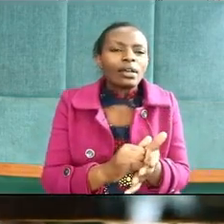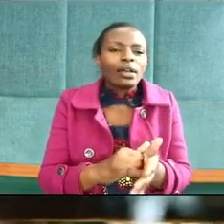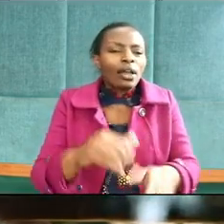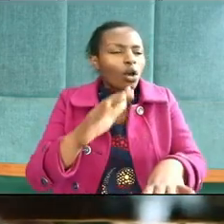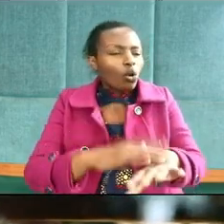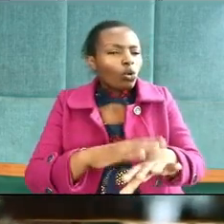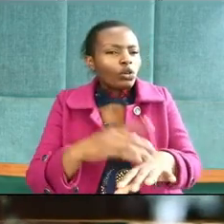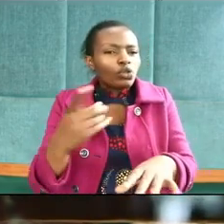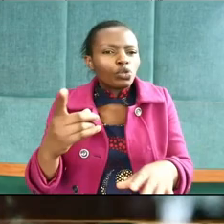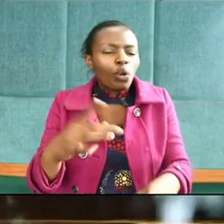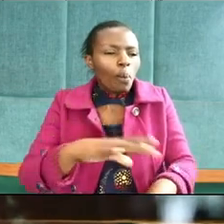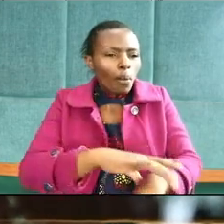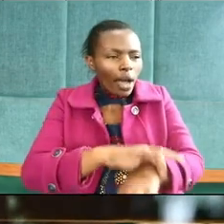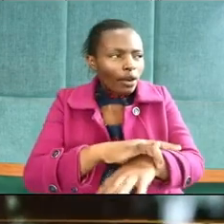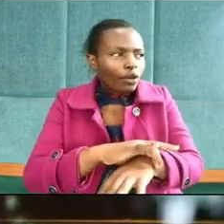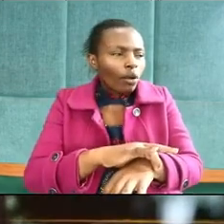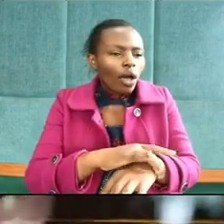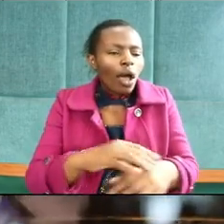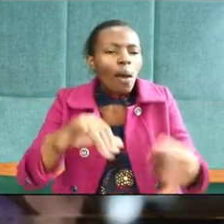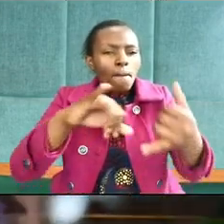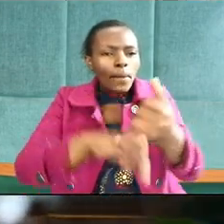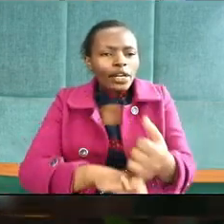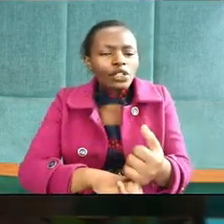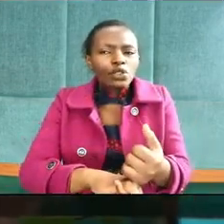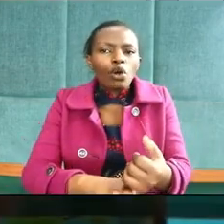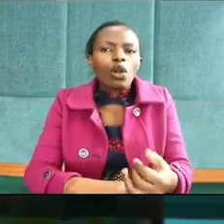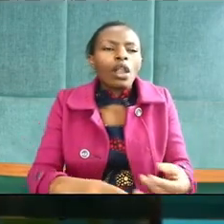handling marital duties.